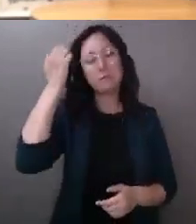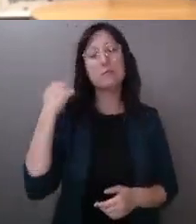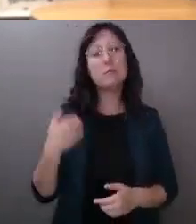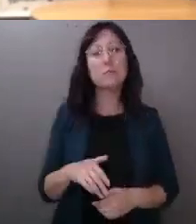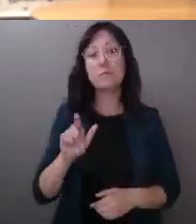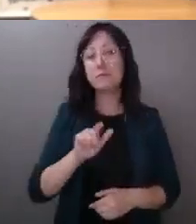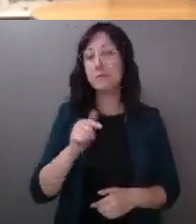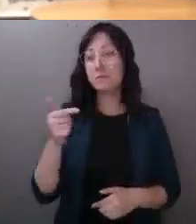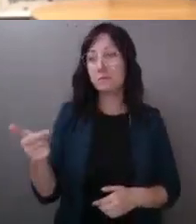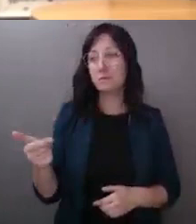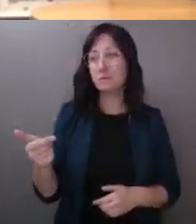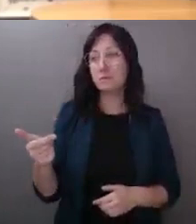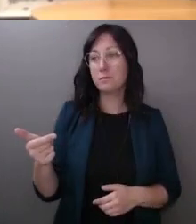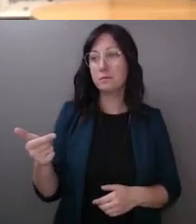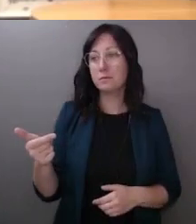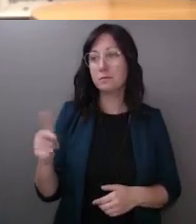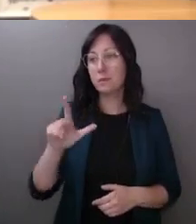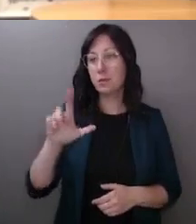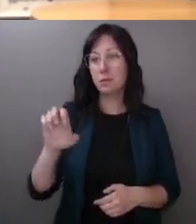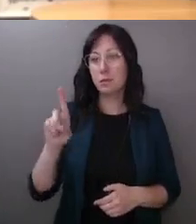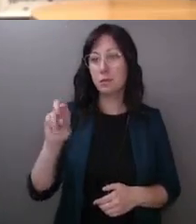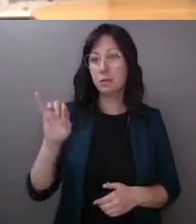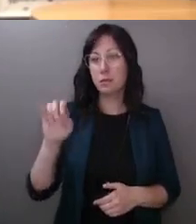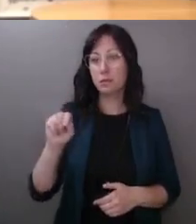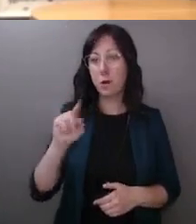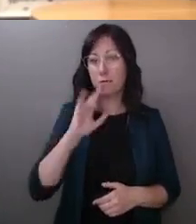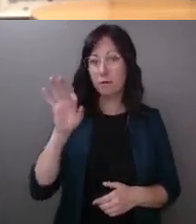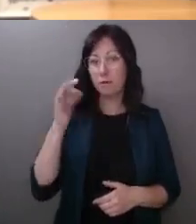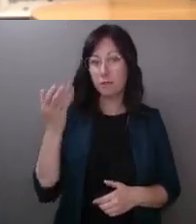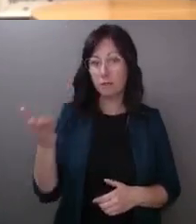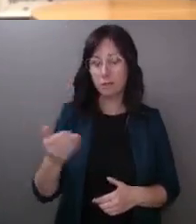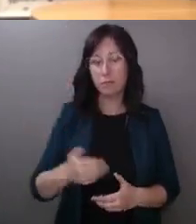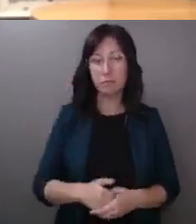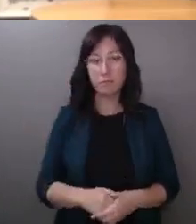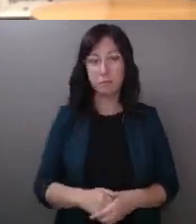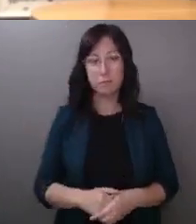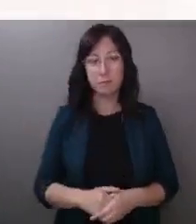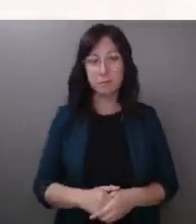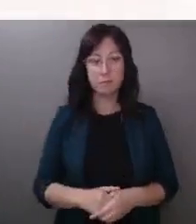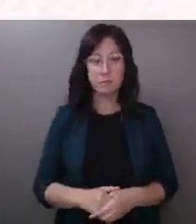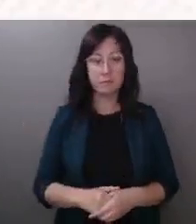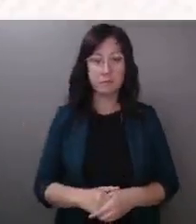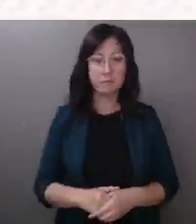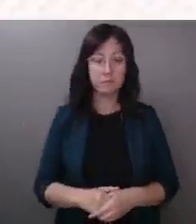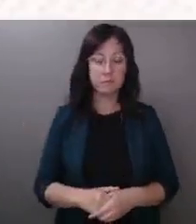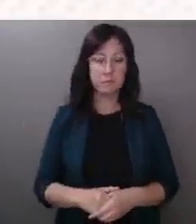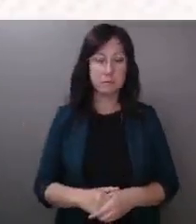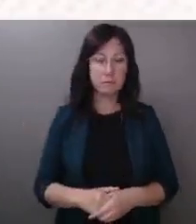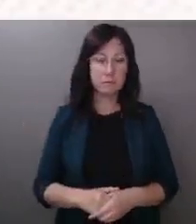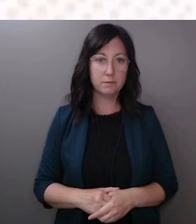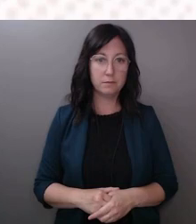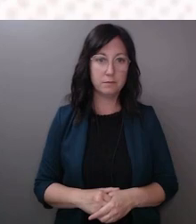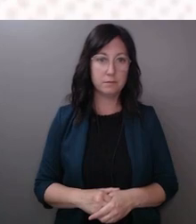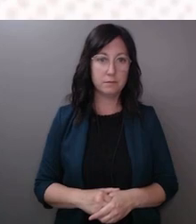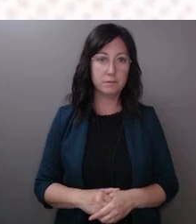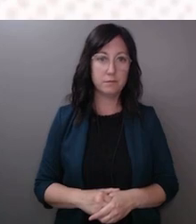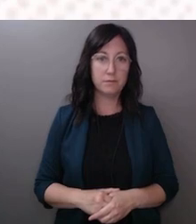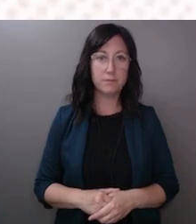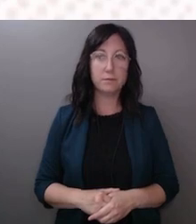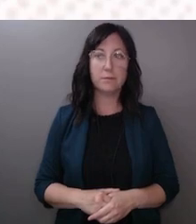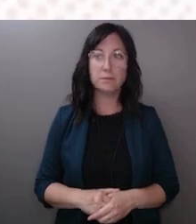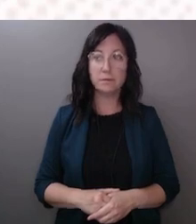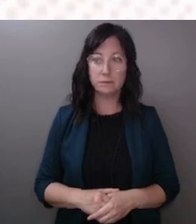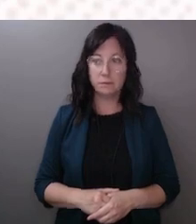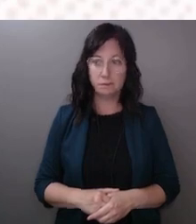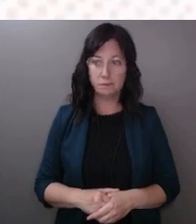Et Antoine Trepanier de Le Droit. Oui, concernant ce matin, en fait, est-ce que vous avez des données sur... Antoine Despranier,